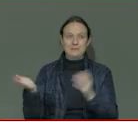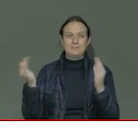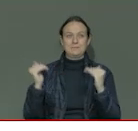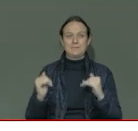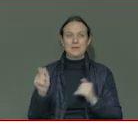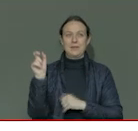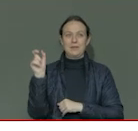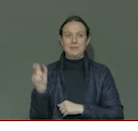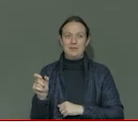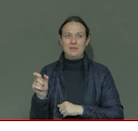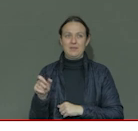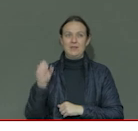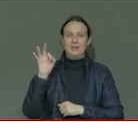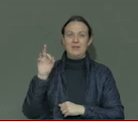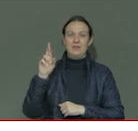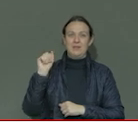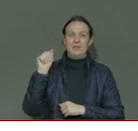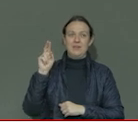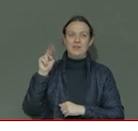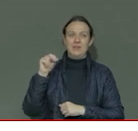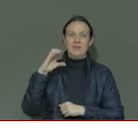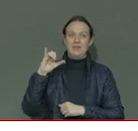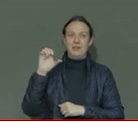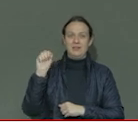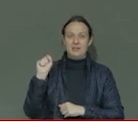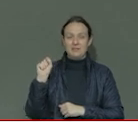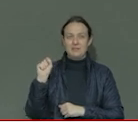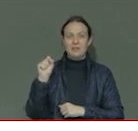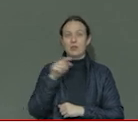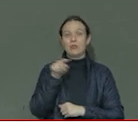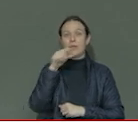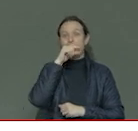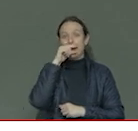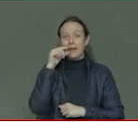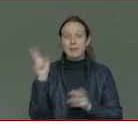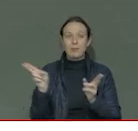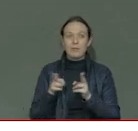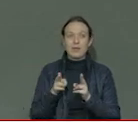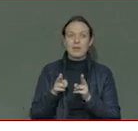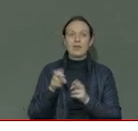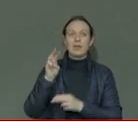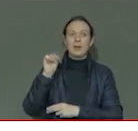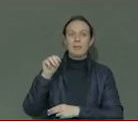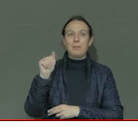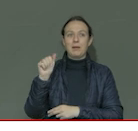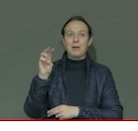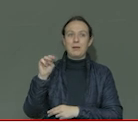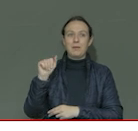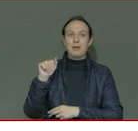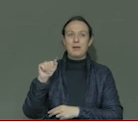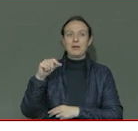have Francis Adiburasamy. You are going to call him Mama G. And guys, please